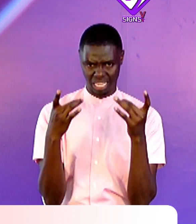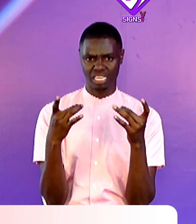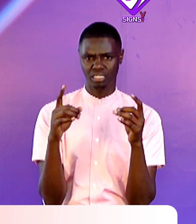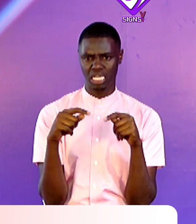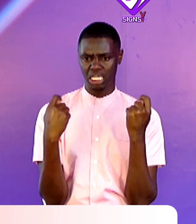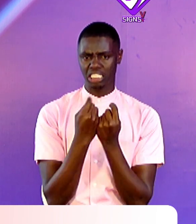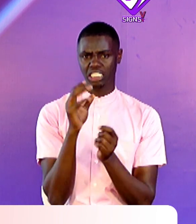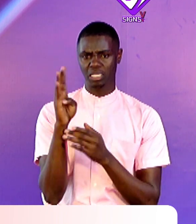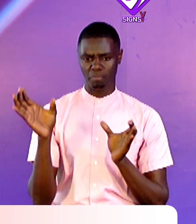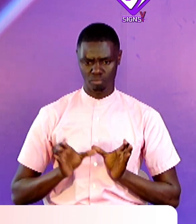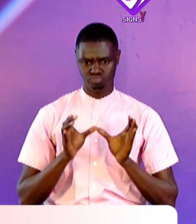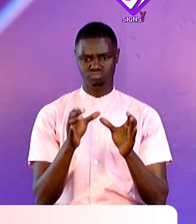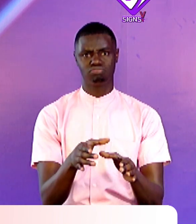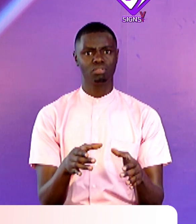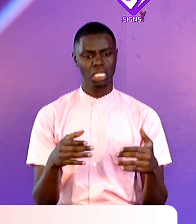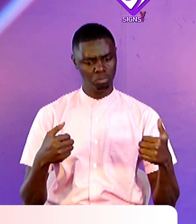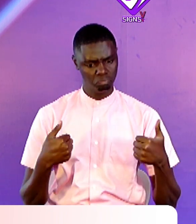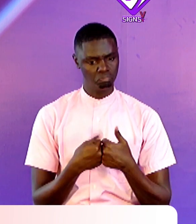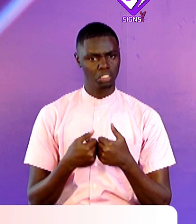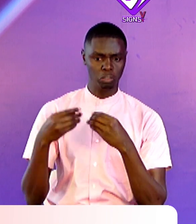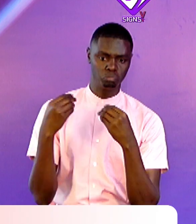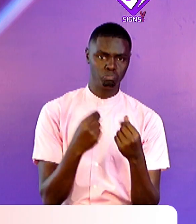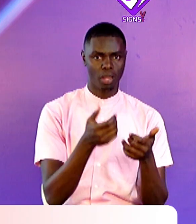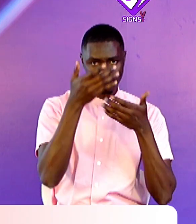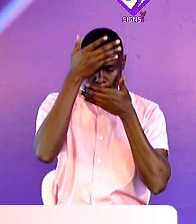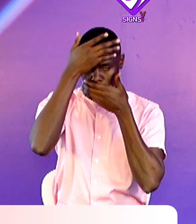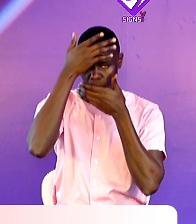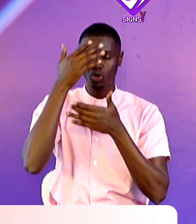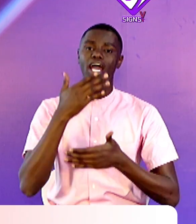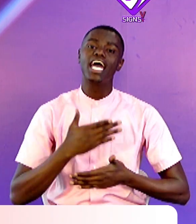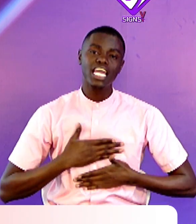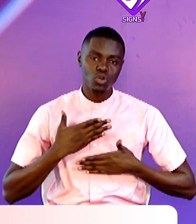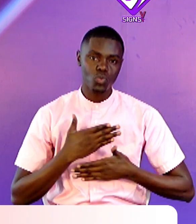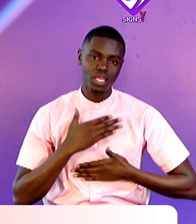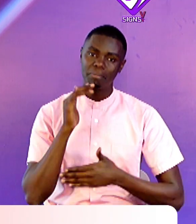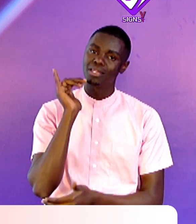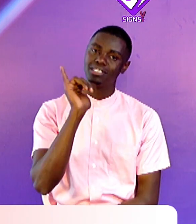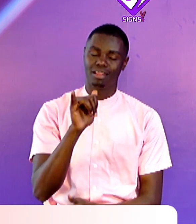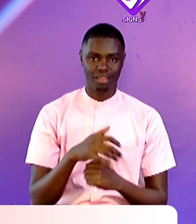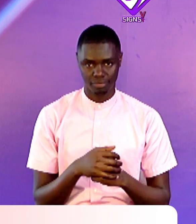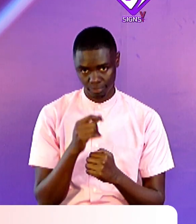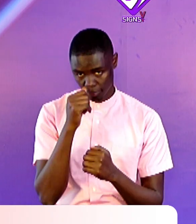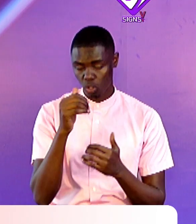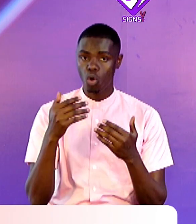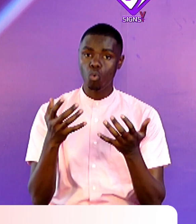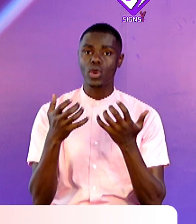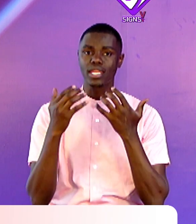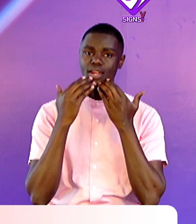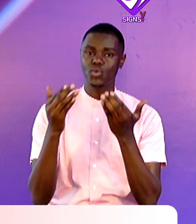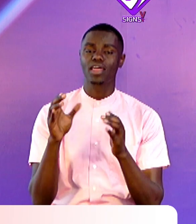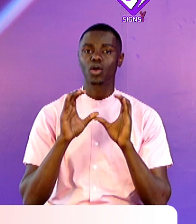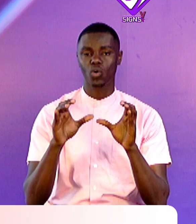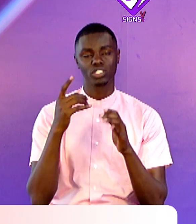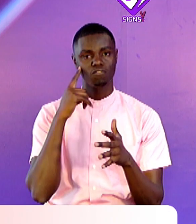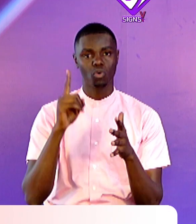B. And Team B worked wonders. And we really appreciate, and that is why we really must thank our coach for what he did.